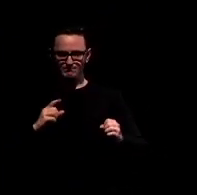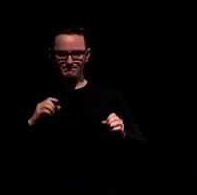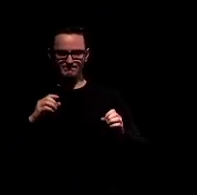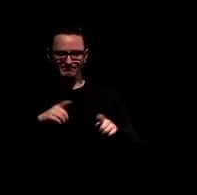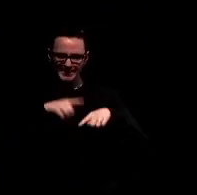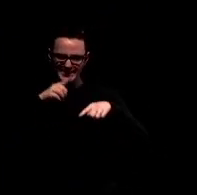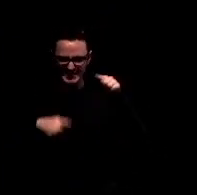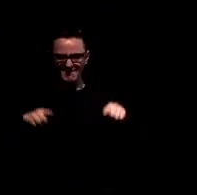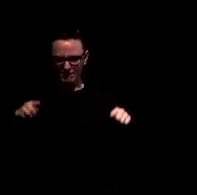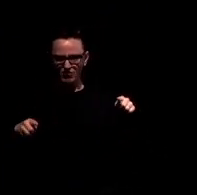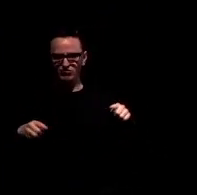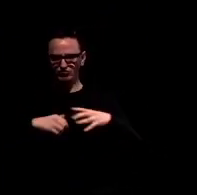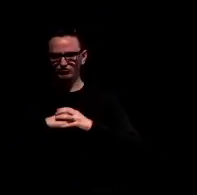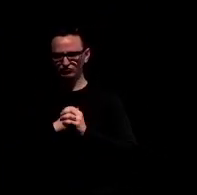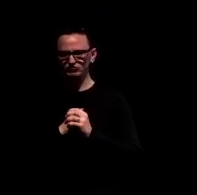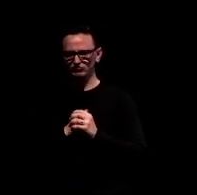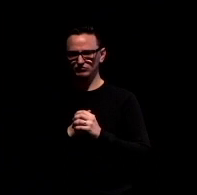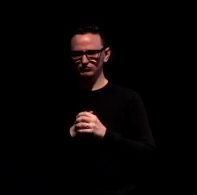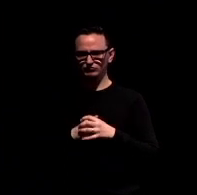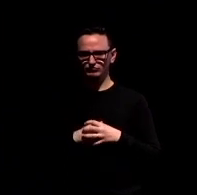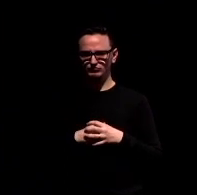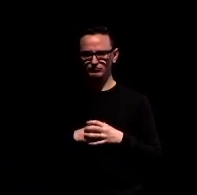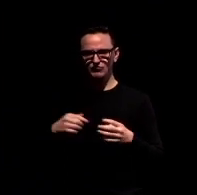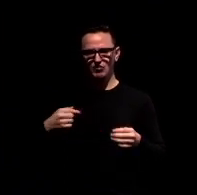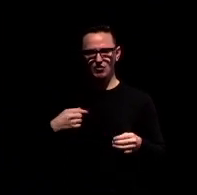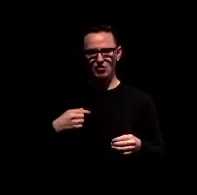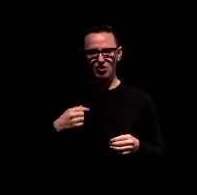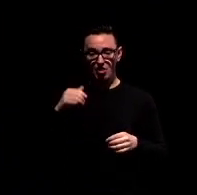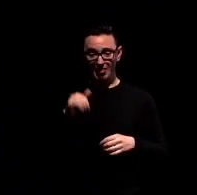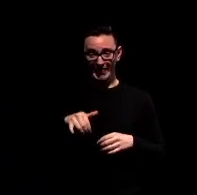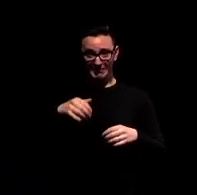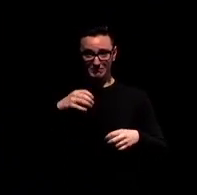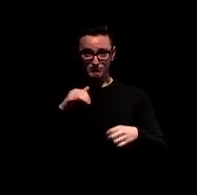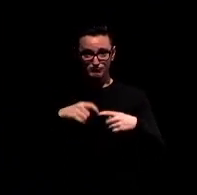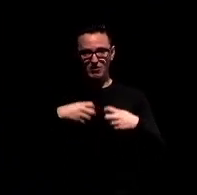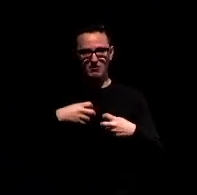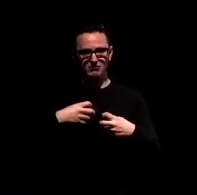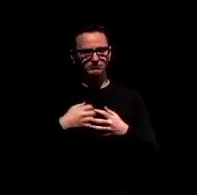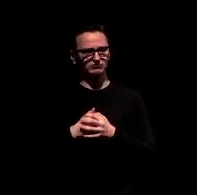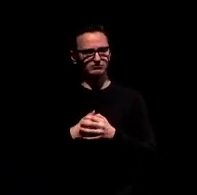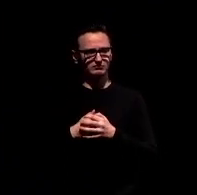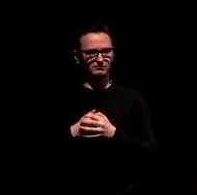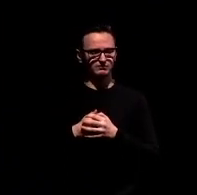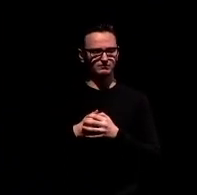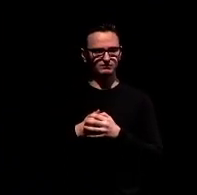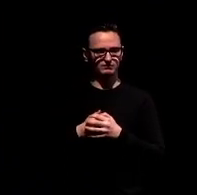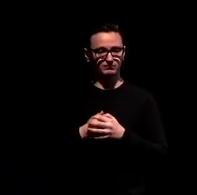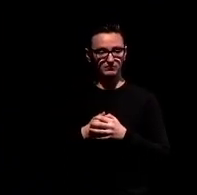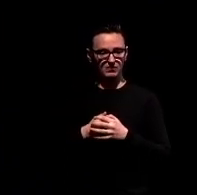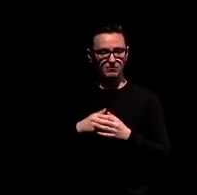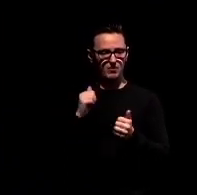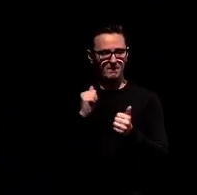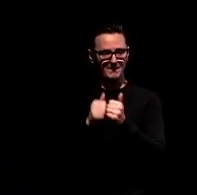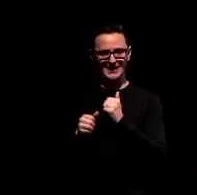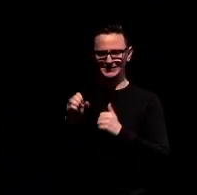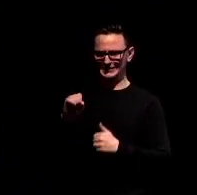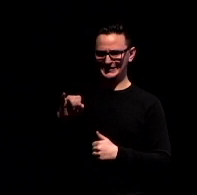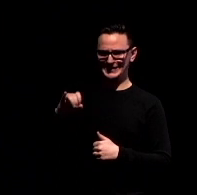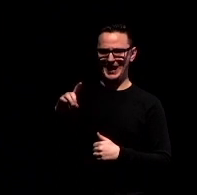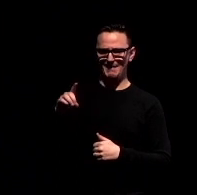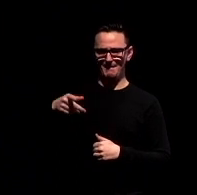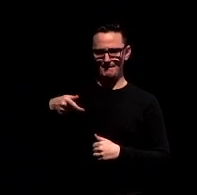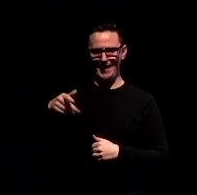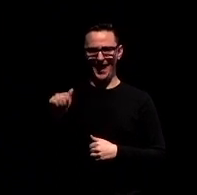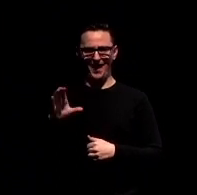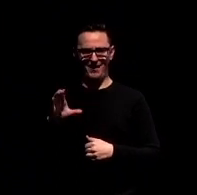Minnesota, because issues are different there in terms of finding someone to supervise you. We passed SciPact, which is kind of a national way